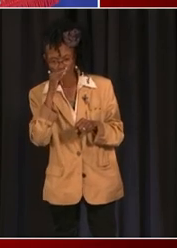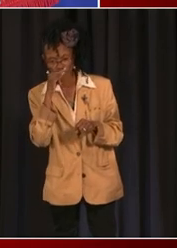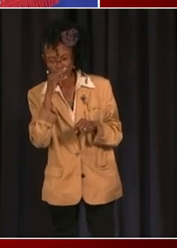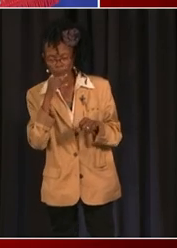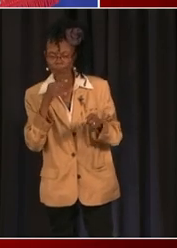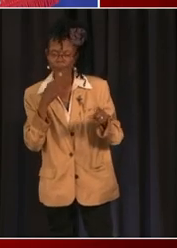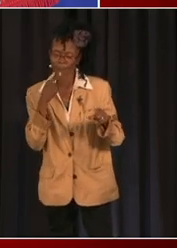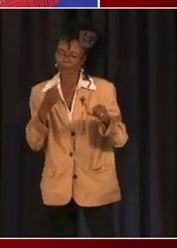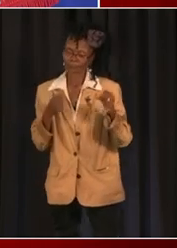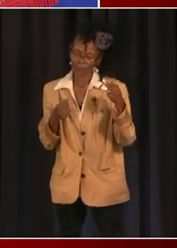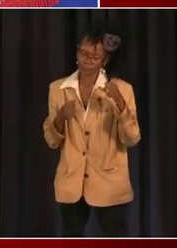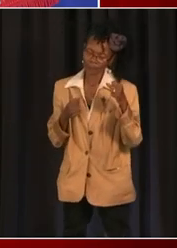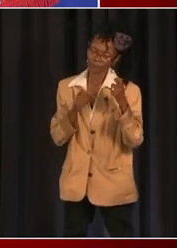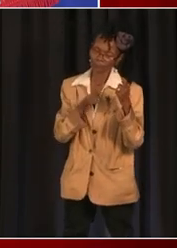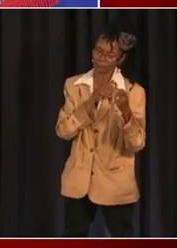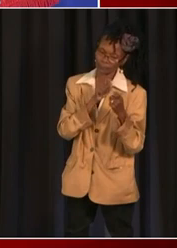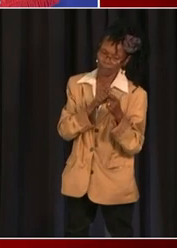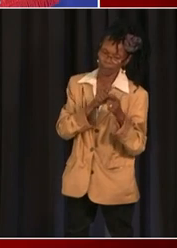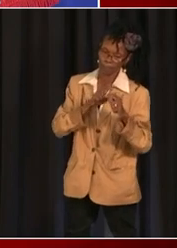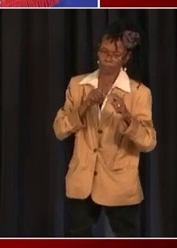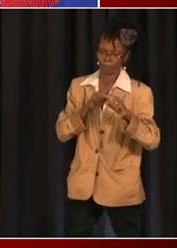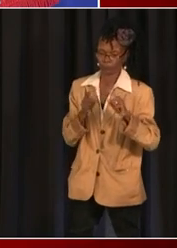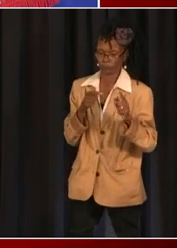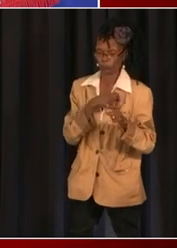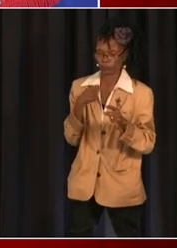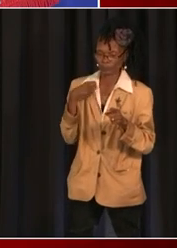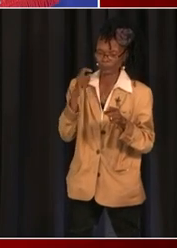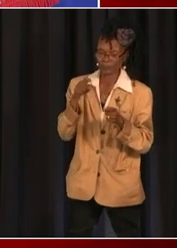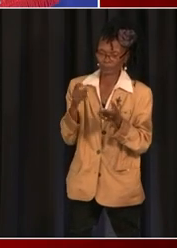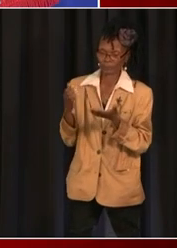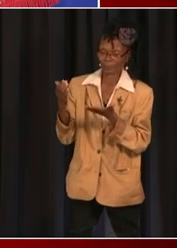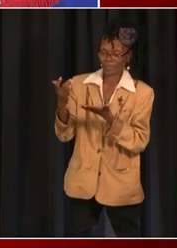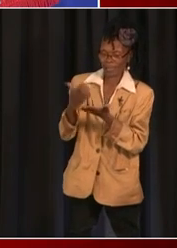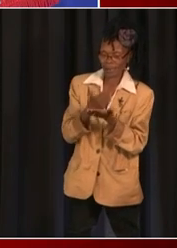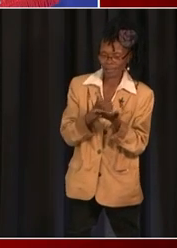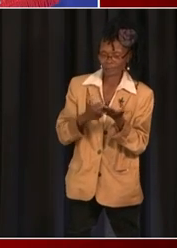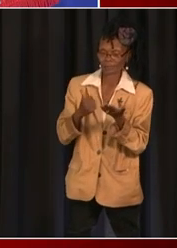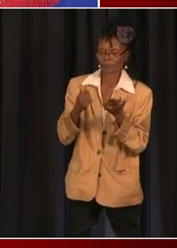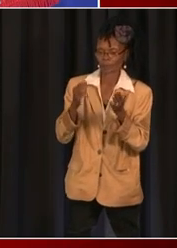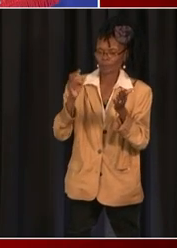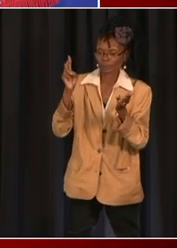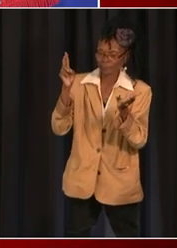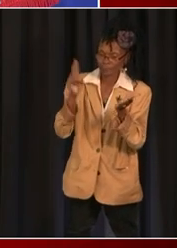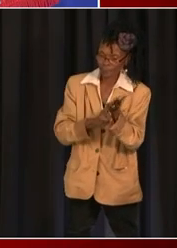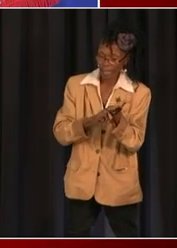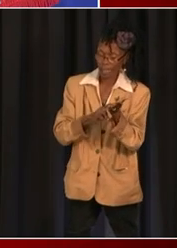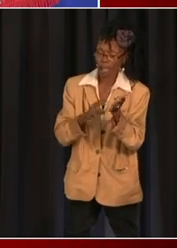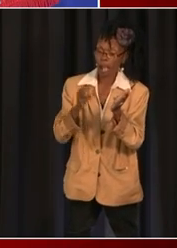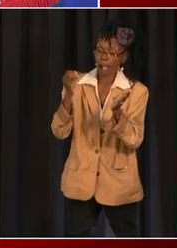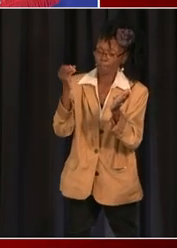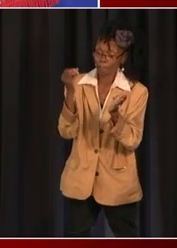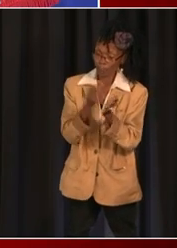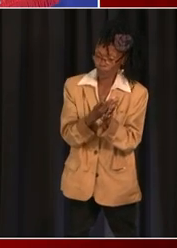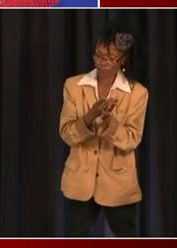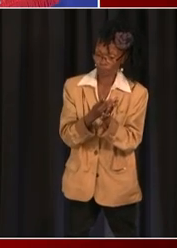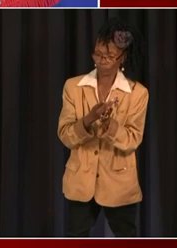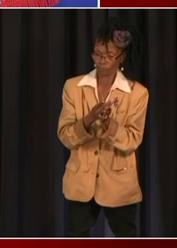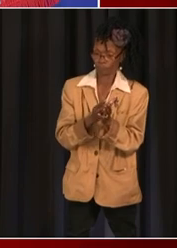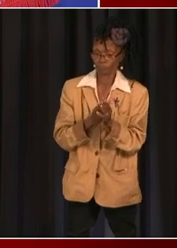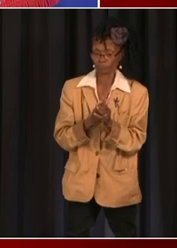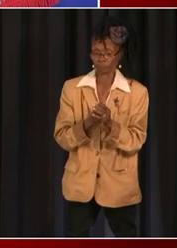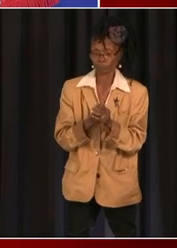So therefore, we have to get more consent forms and make sure that we're getting